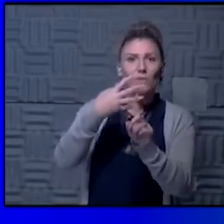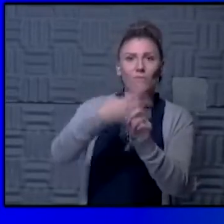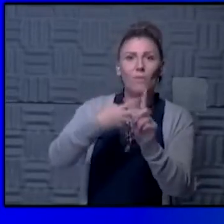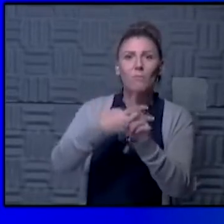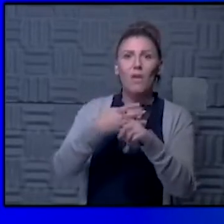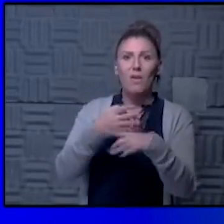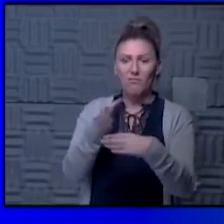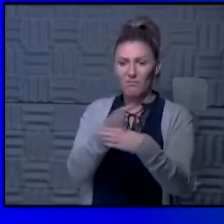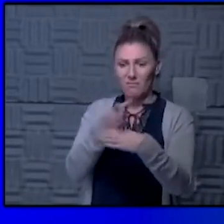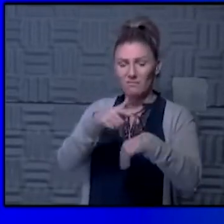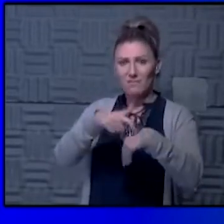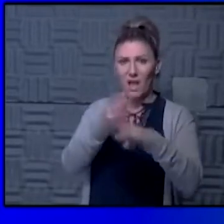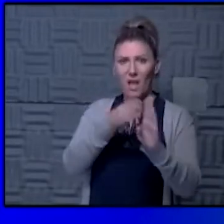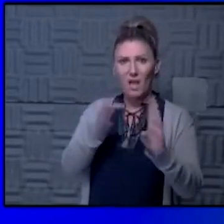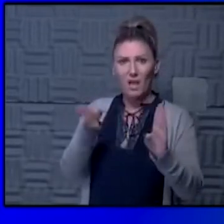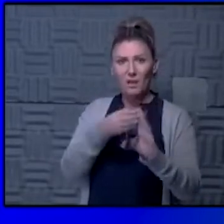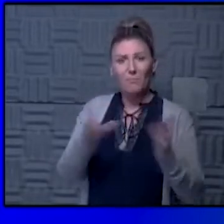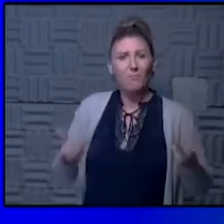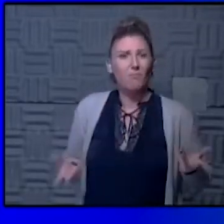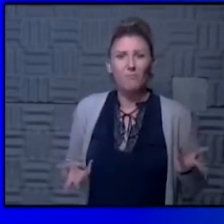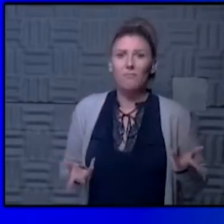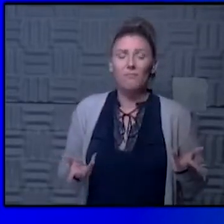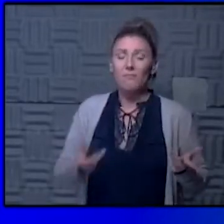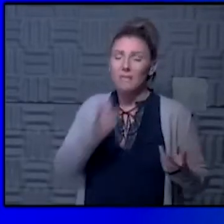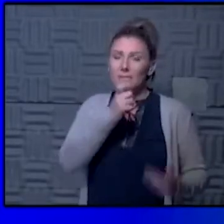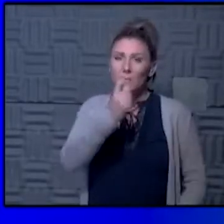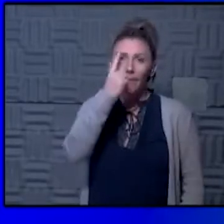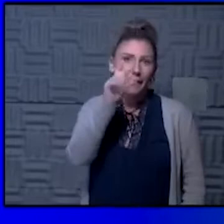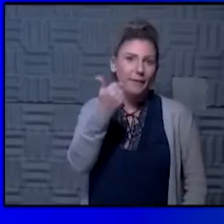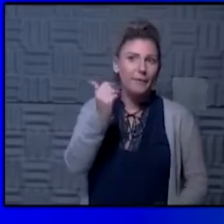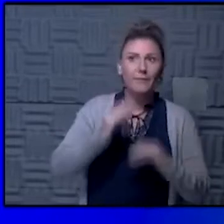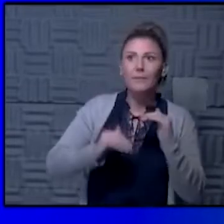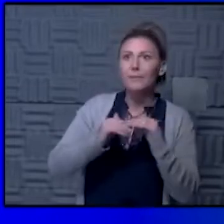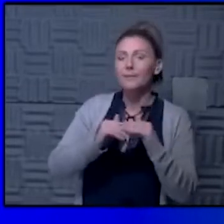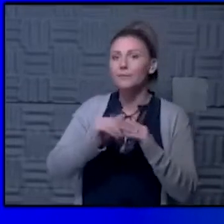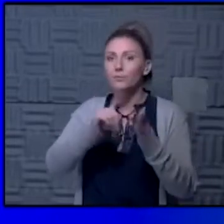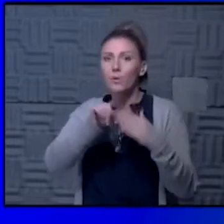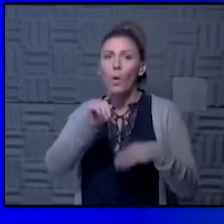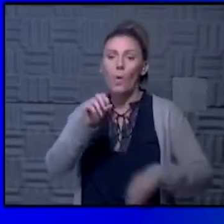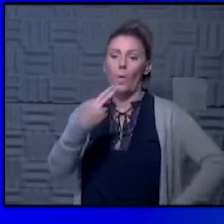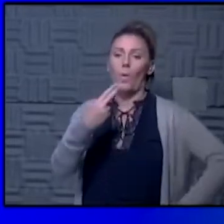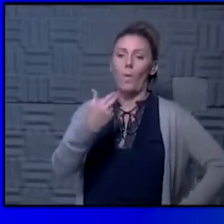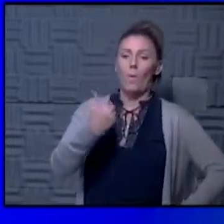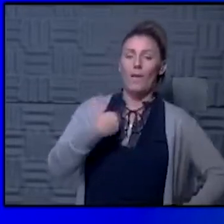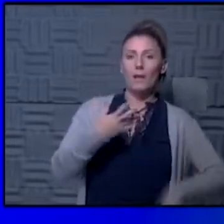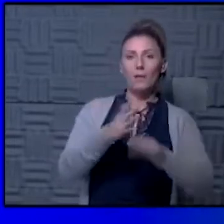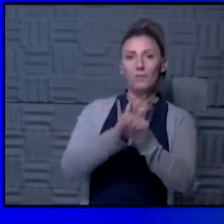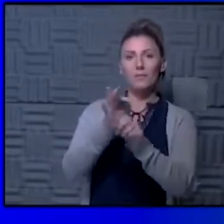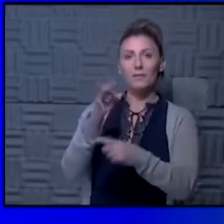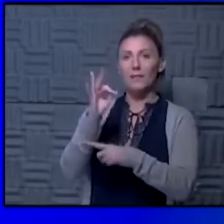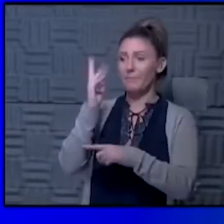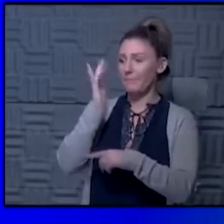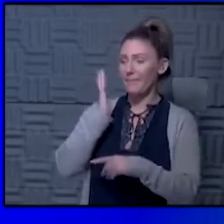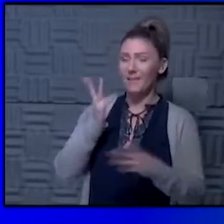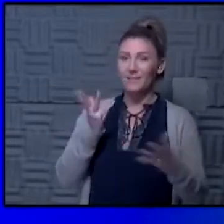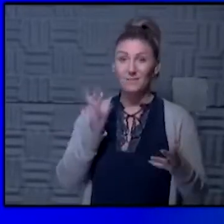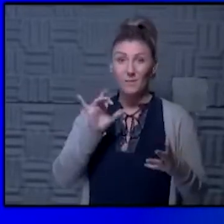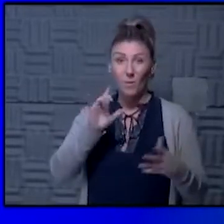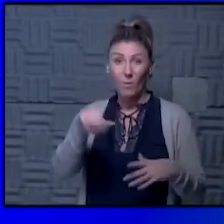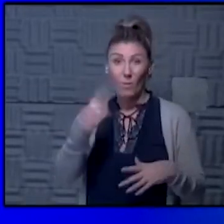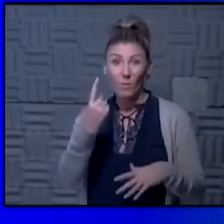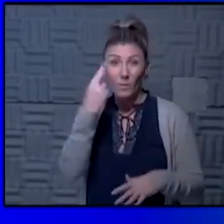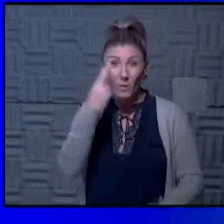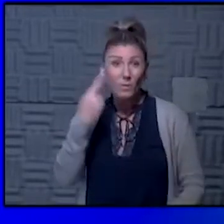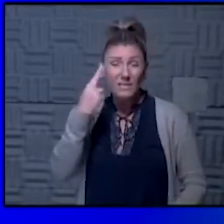period. So I don't think, other than just to check it to say, oh, I had it in the past, that would be the only reason, but